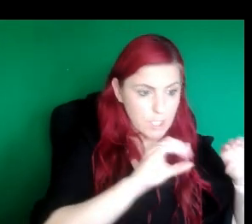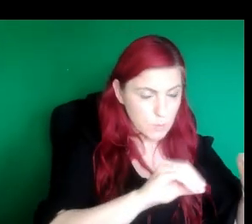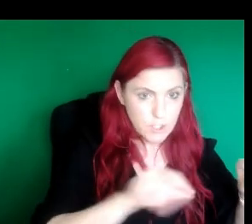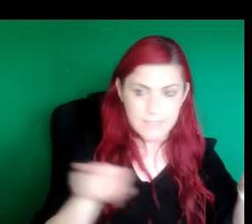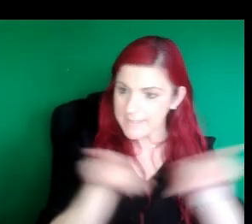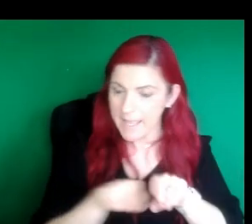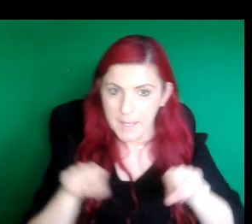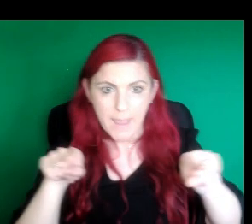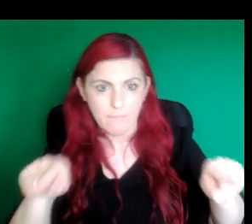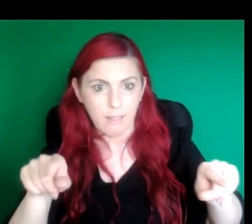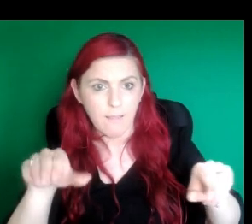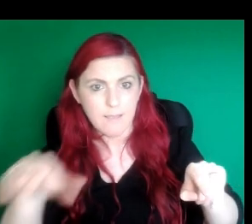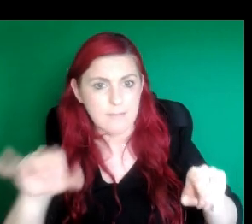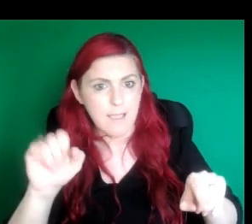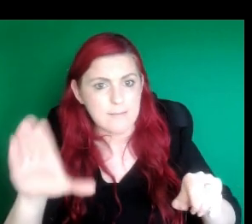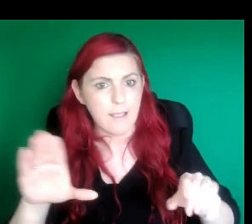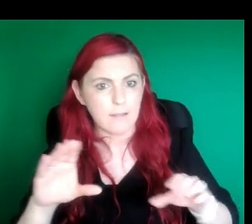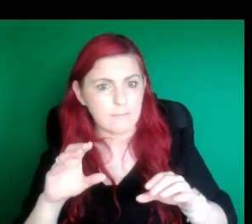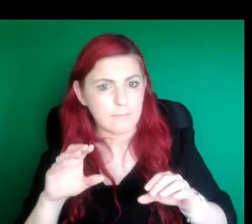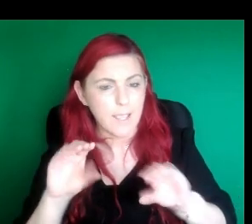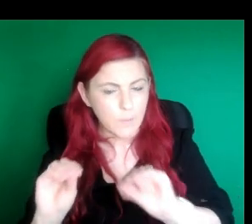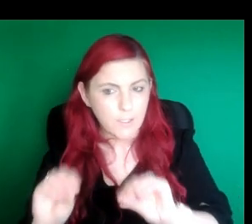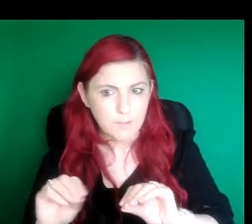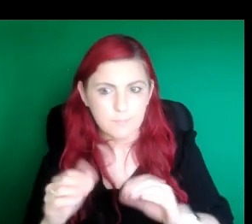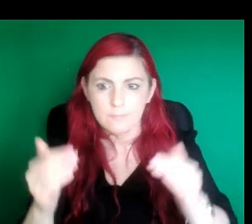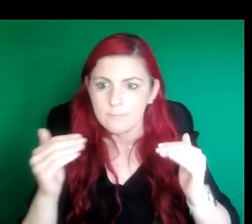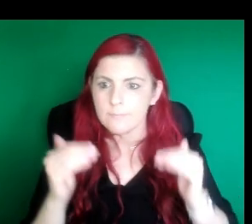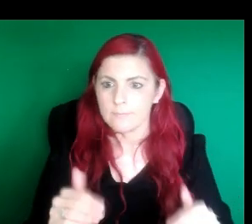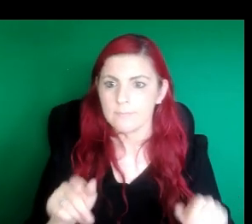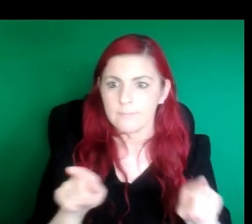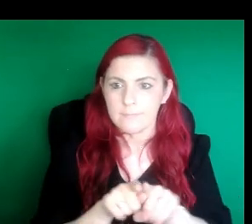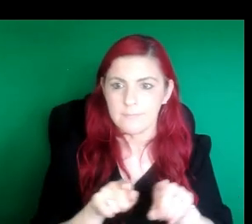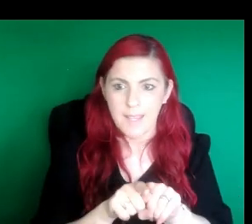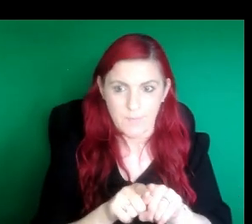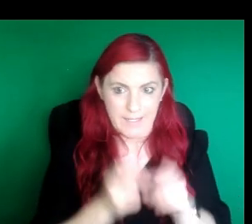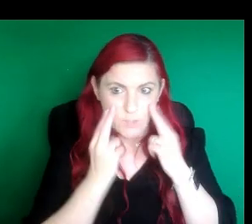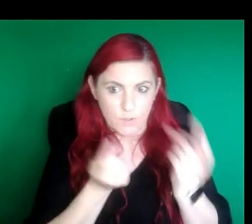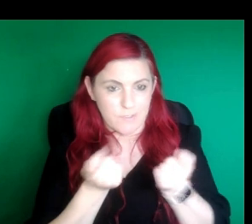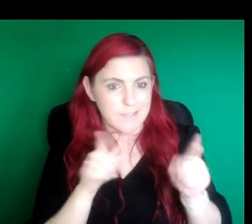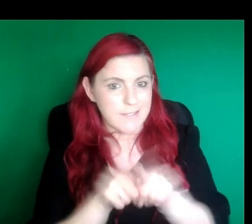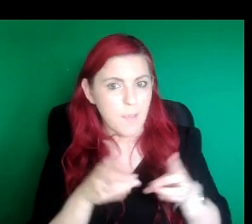schools in every corner of Ireland in the same way that there are Irish language schools all across Ireland.